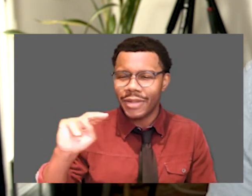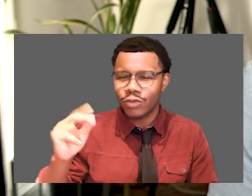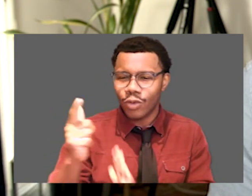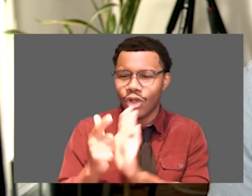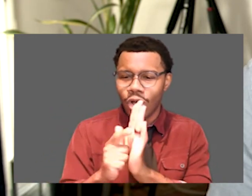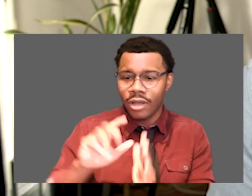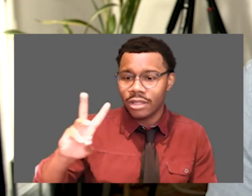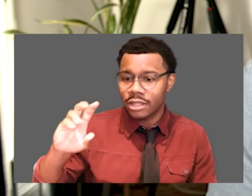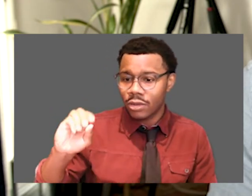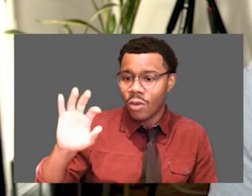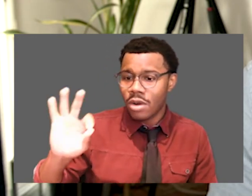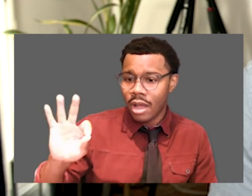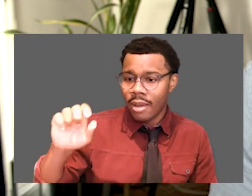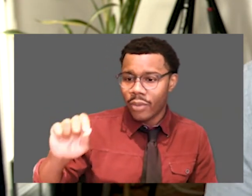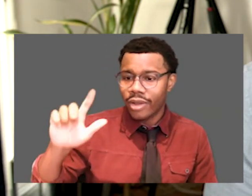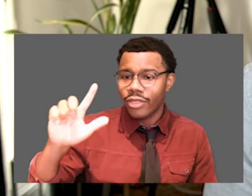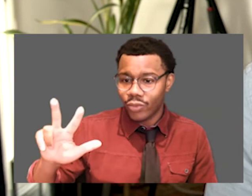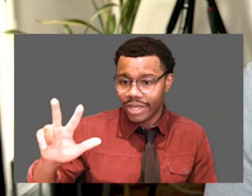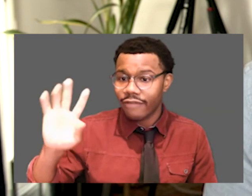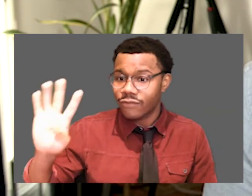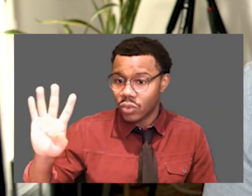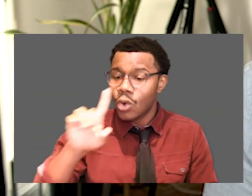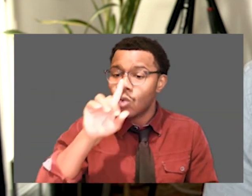609.34, a real law.